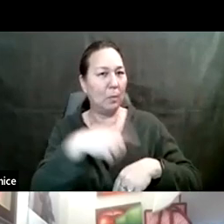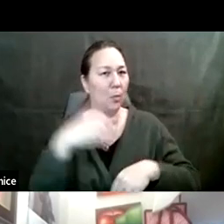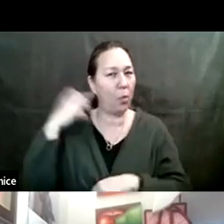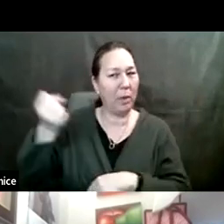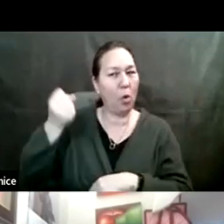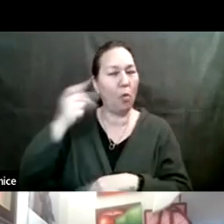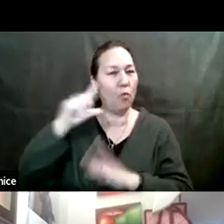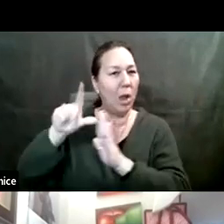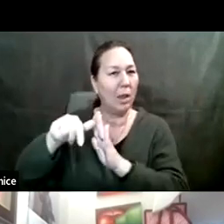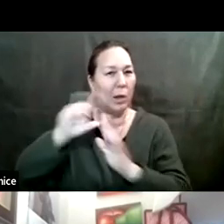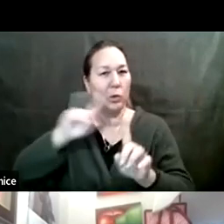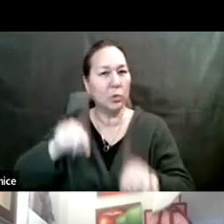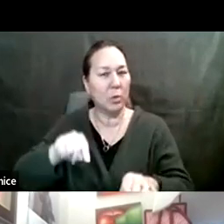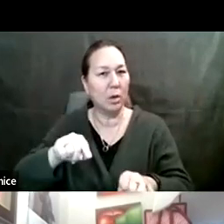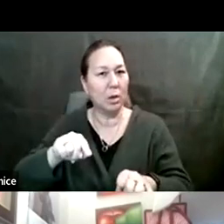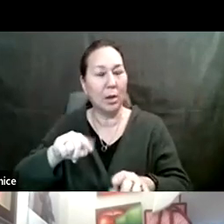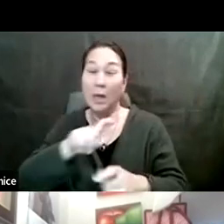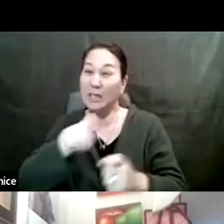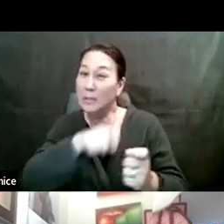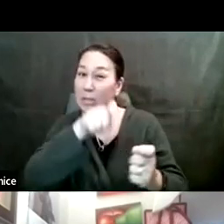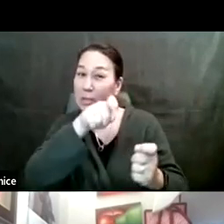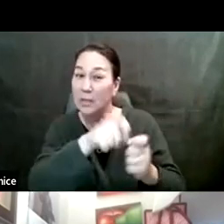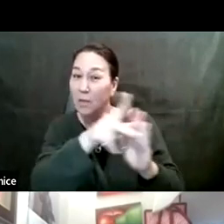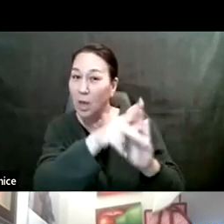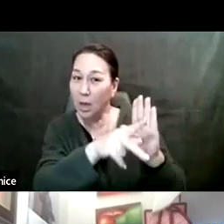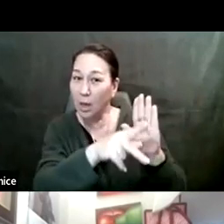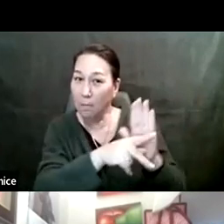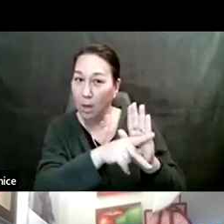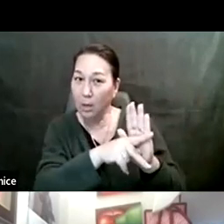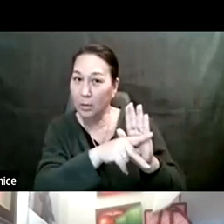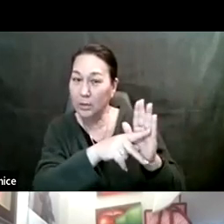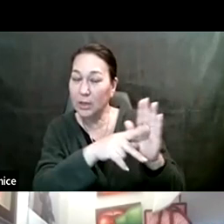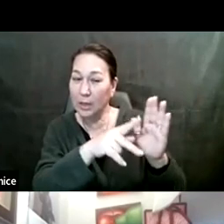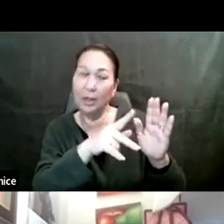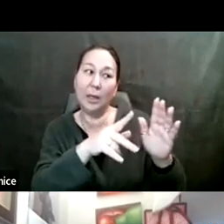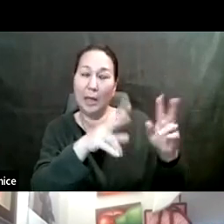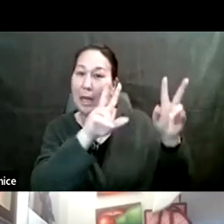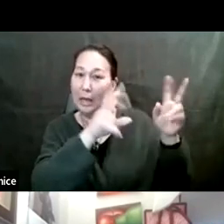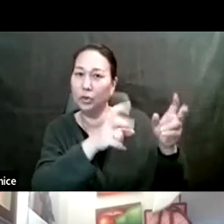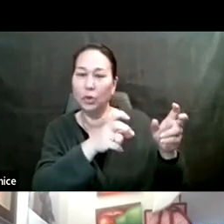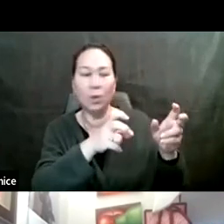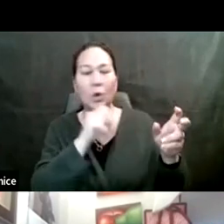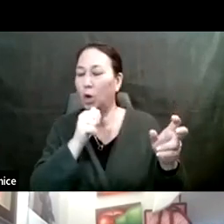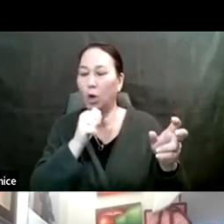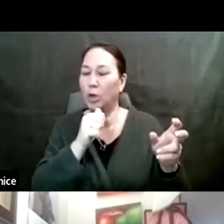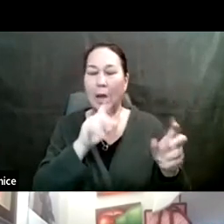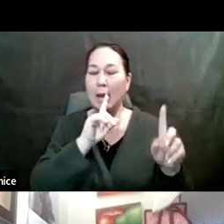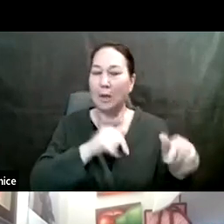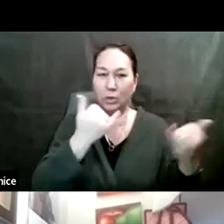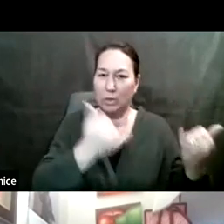questions on specific policy matters are not answered at this time but maybe the subject of later discussion by the